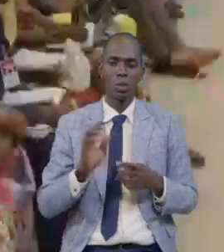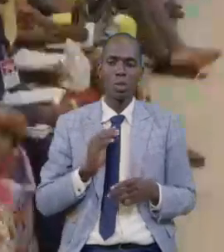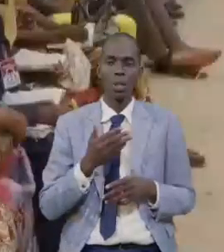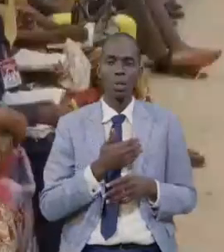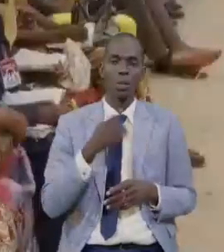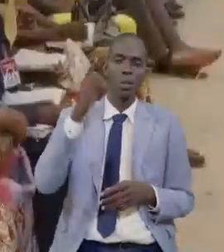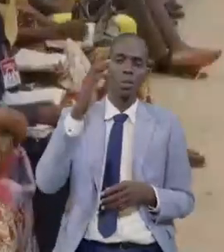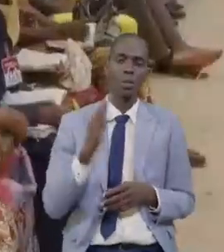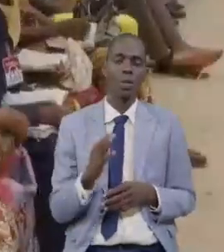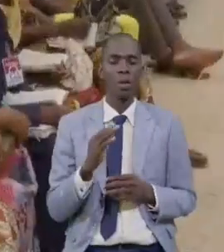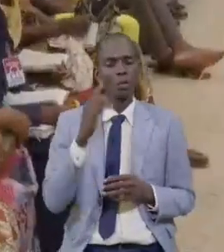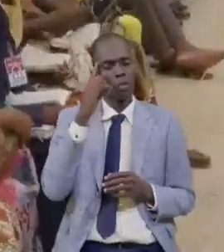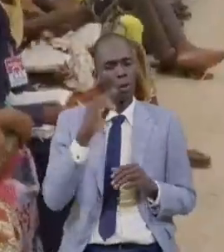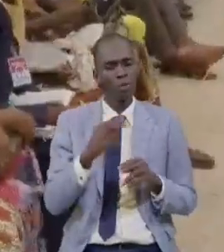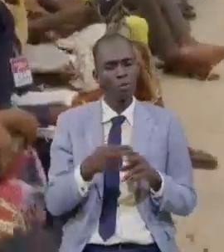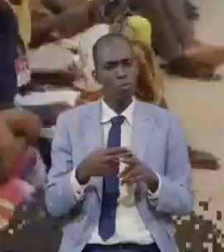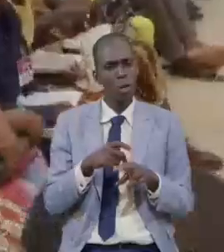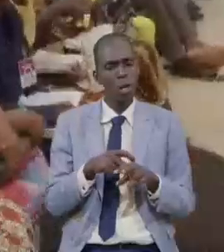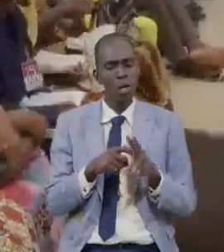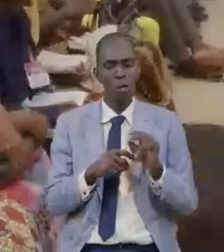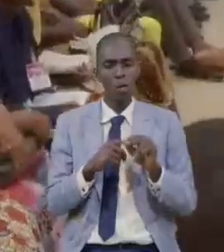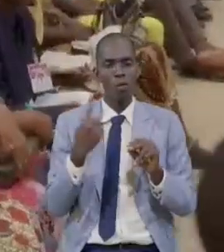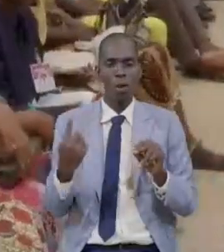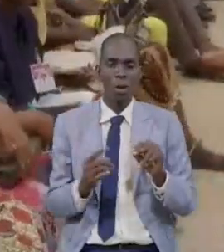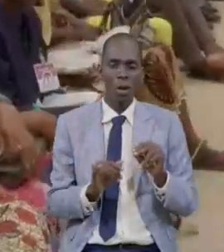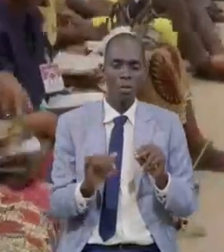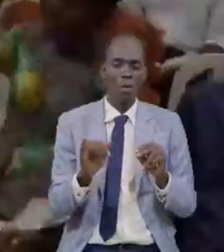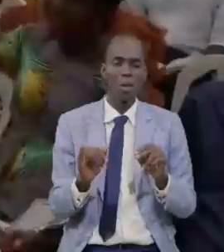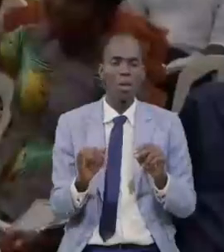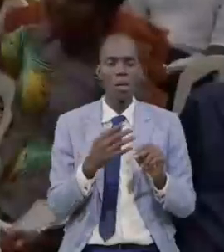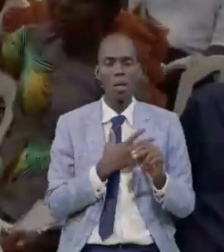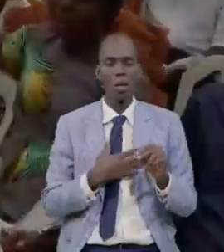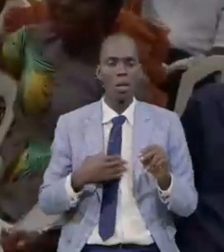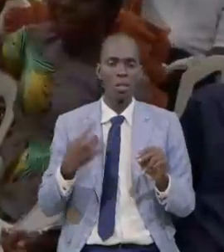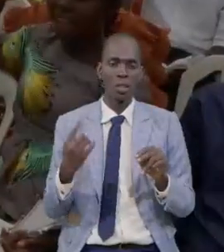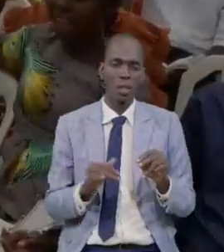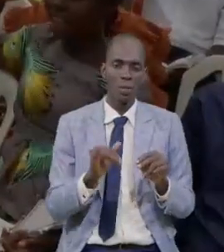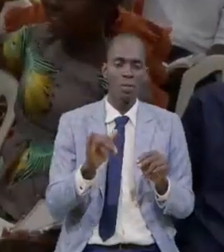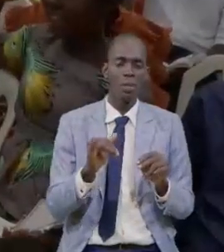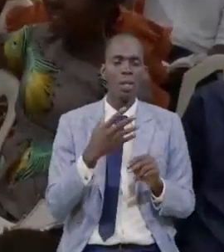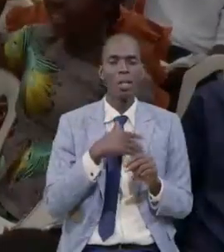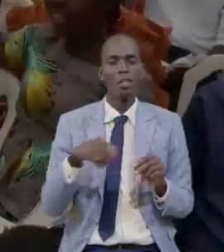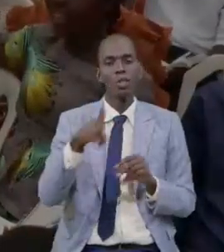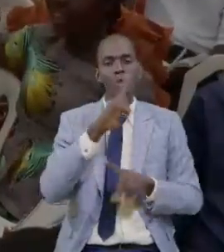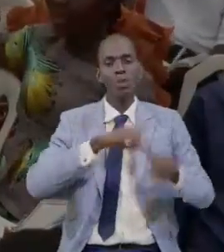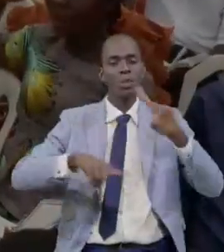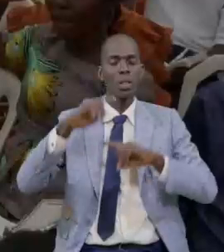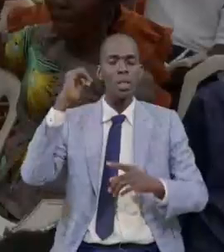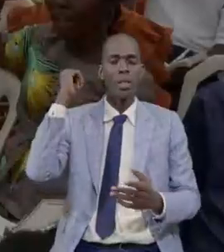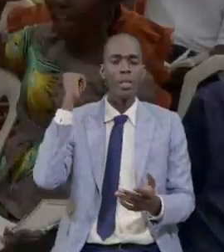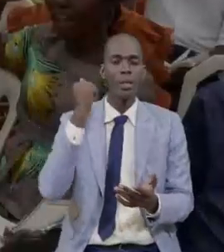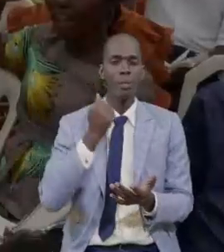long? Forever and ever. And everybody said,